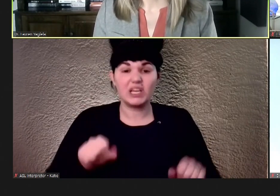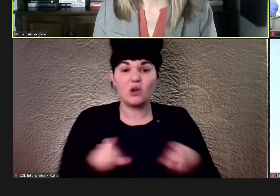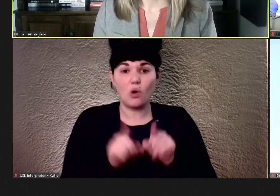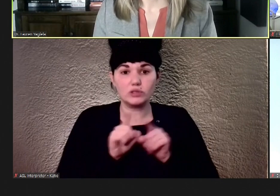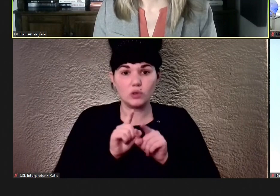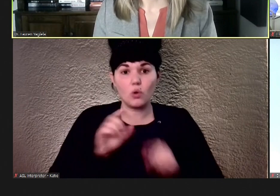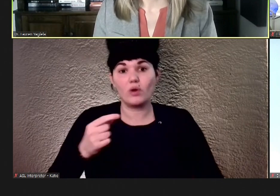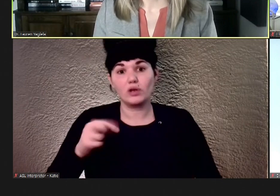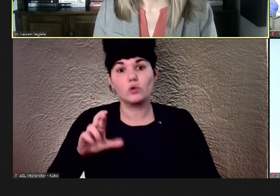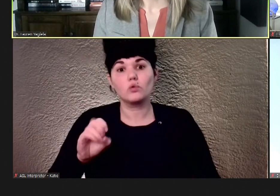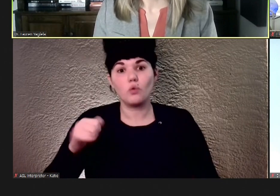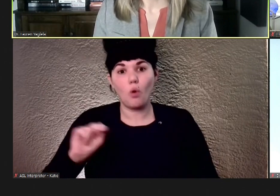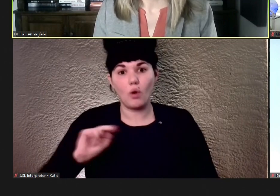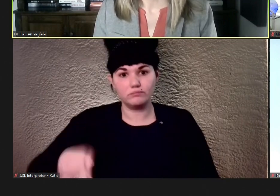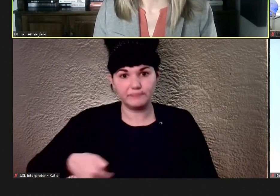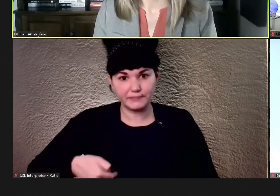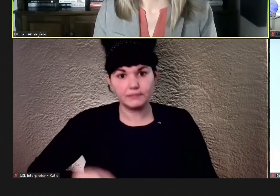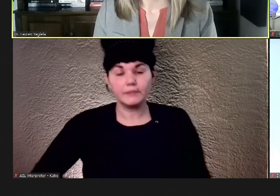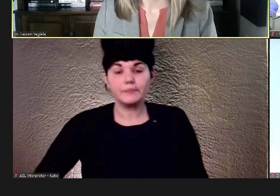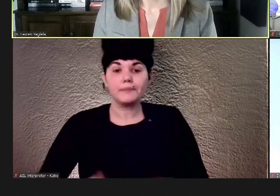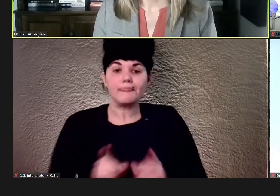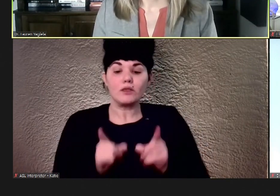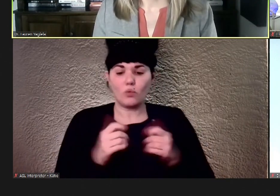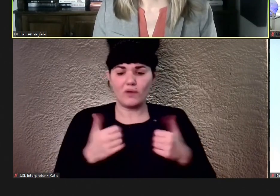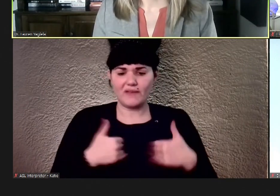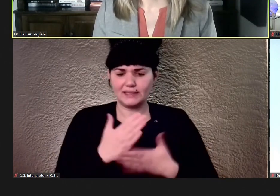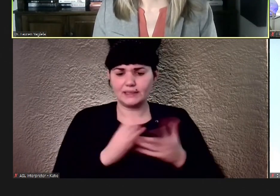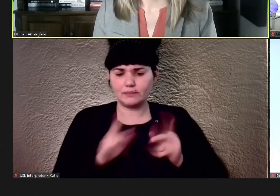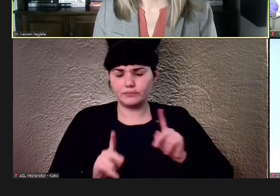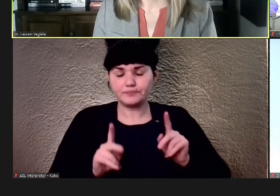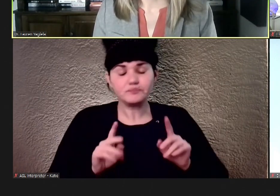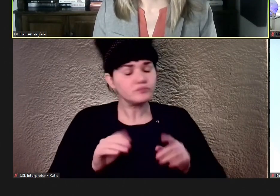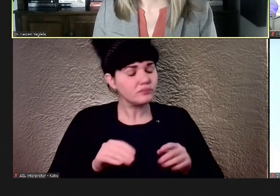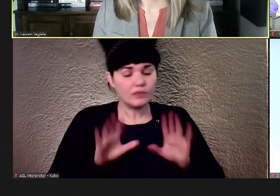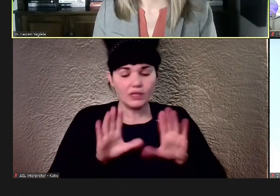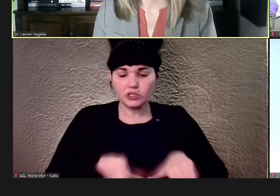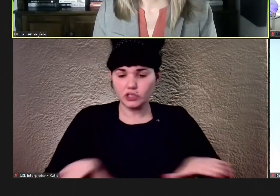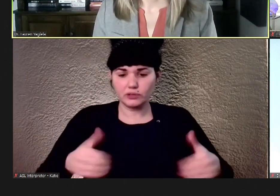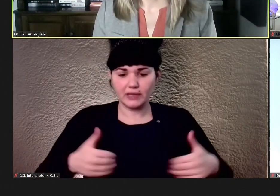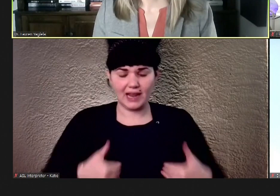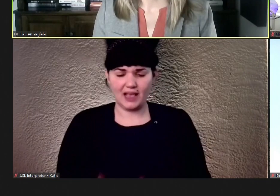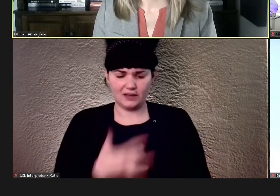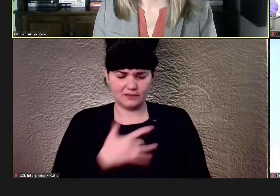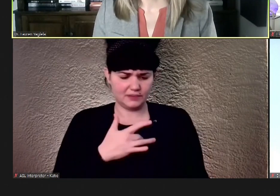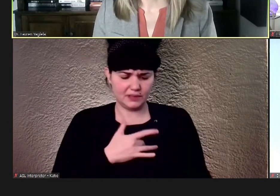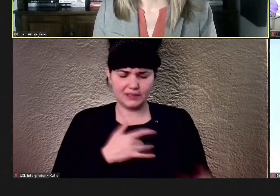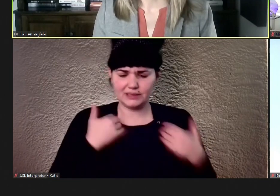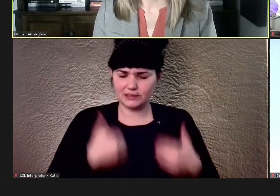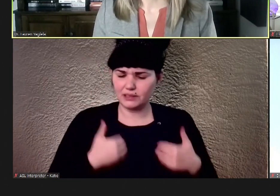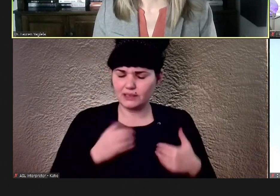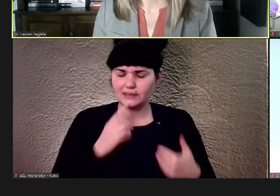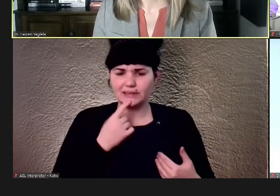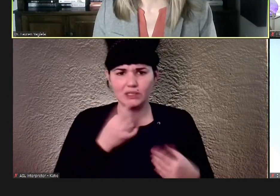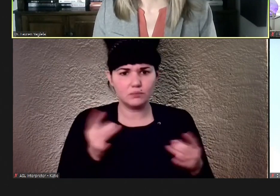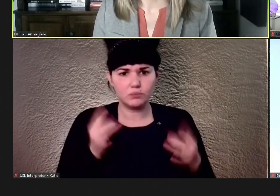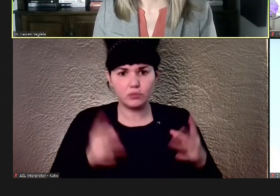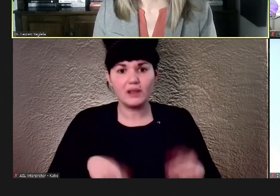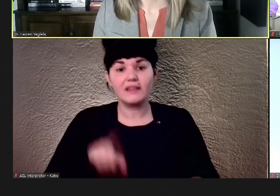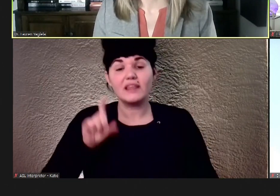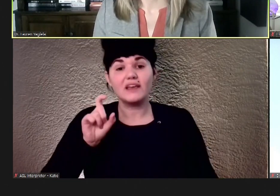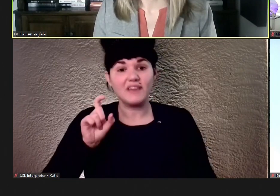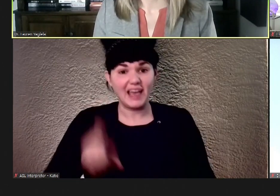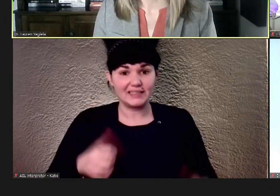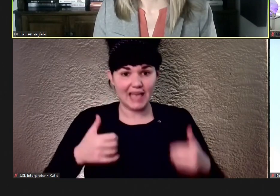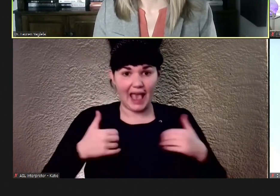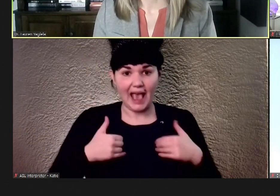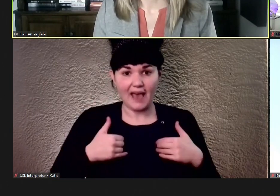heart and lungs are so severely compromised that they have needed heart-lung bypass with extracorporeal membrane oxygenation,